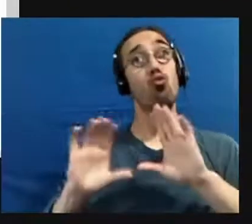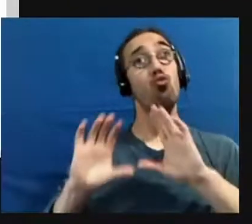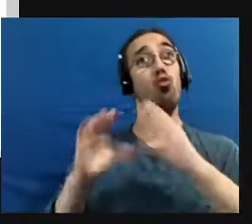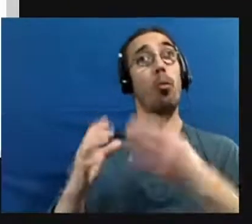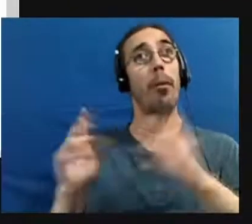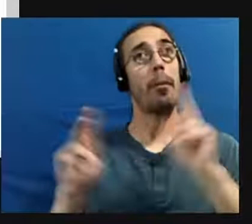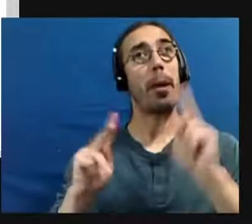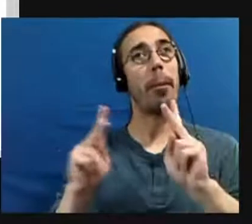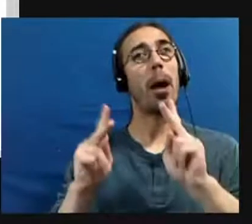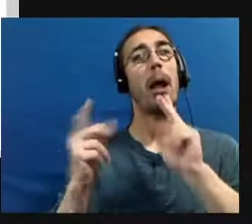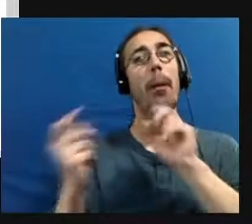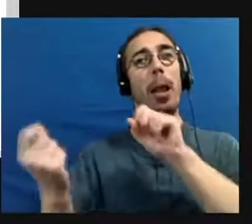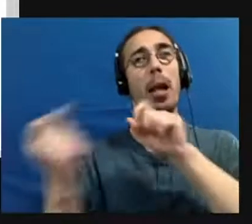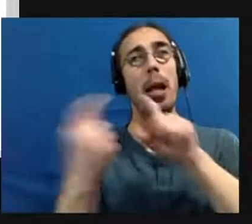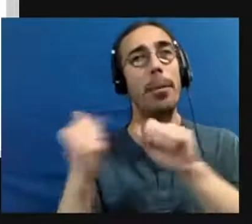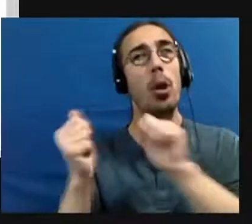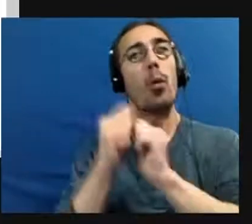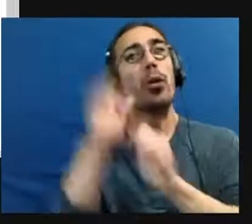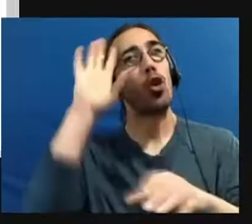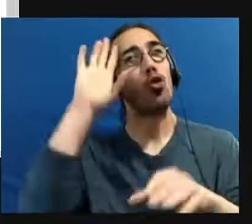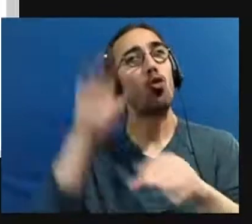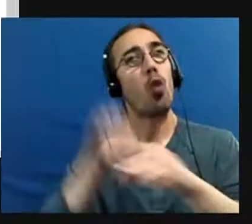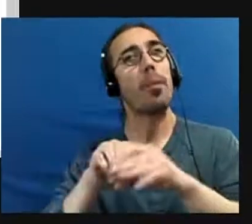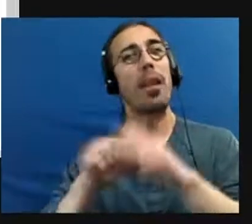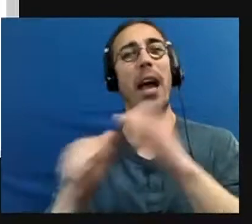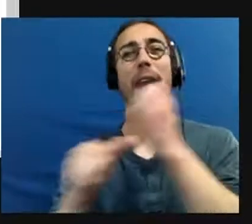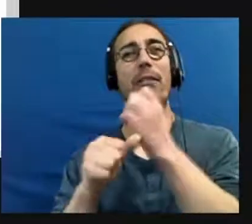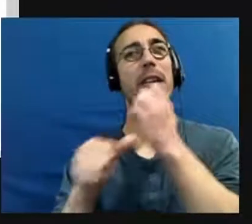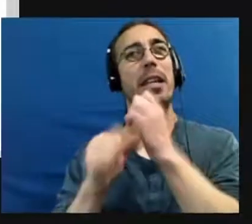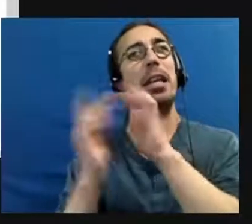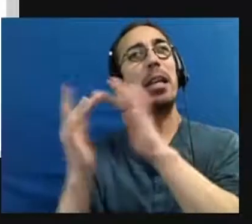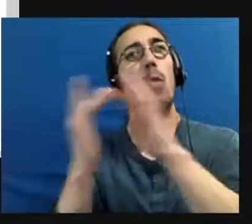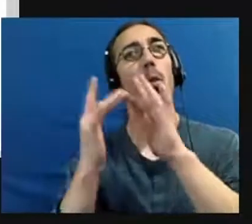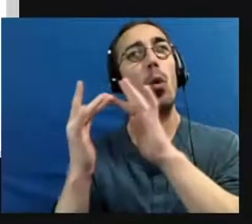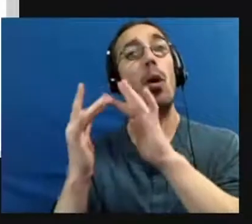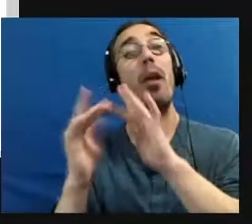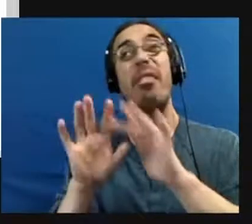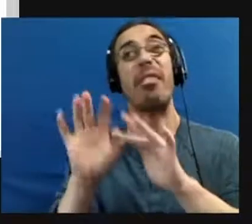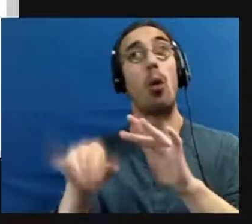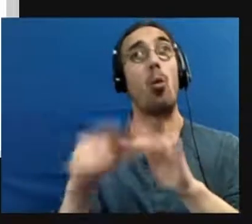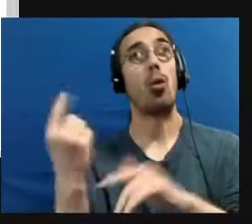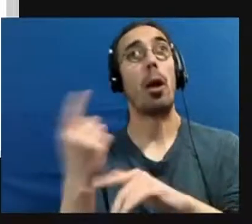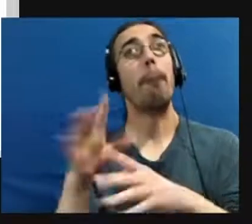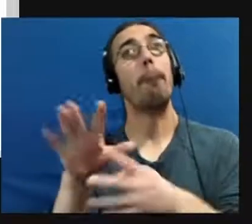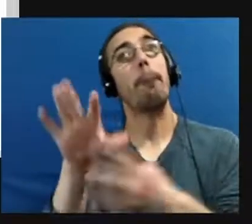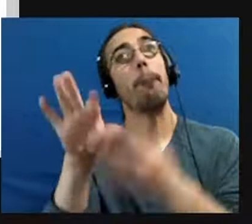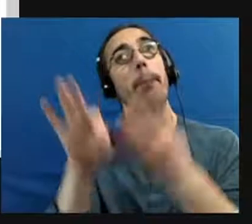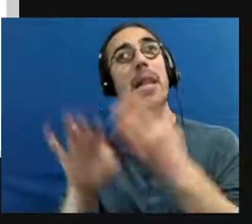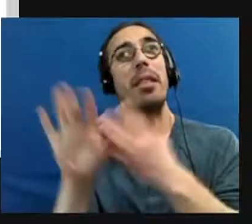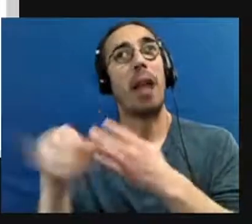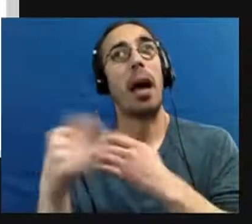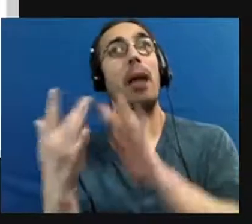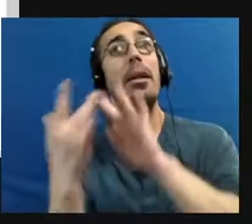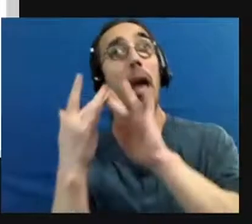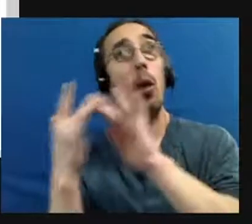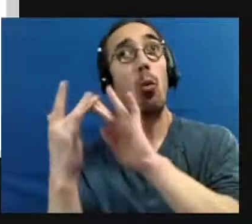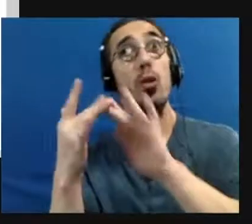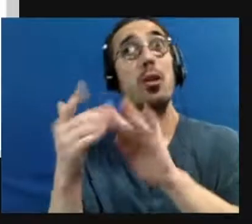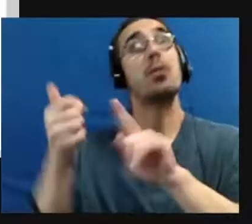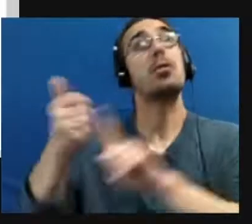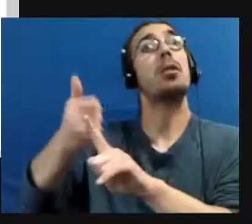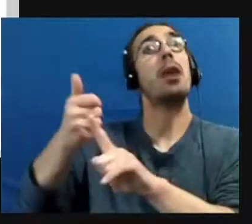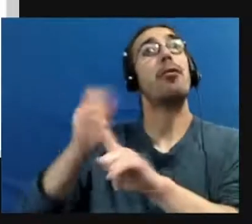collaborating specifically with the Autistic Self-Advocacy Network, which even that, by choosing a network that focuses